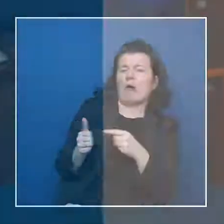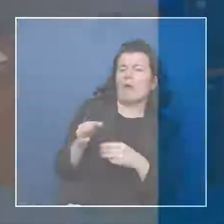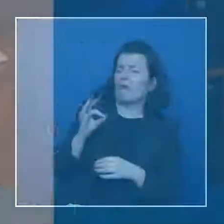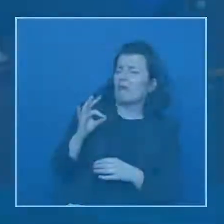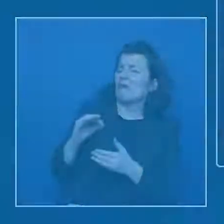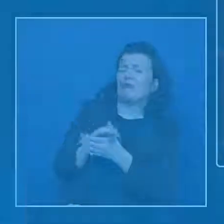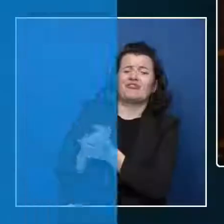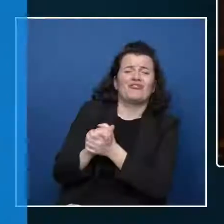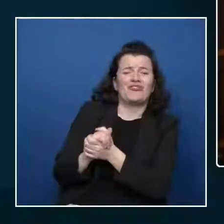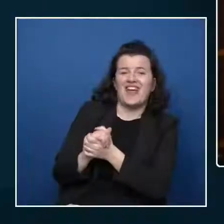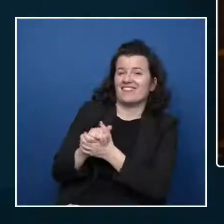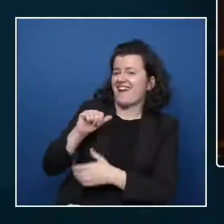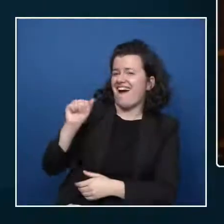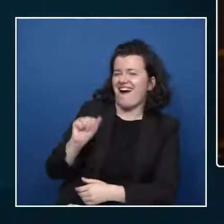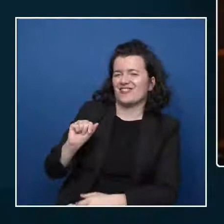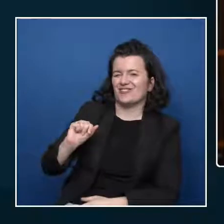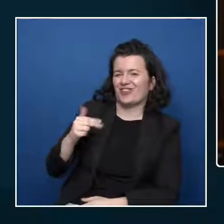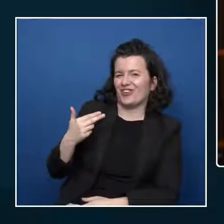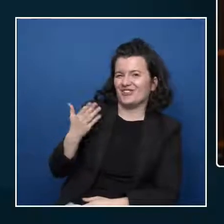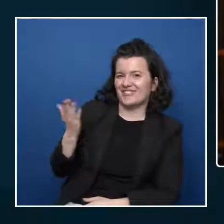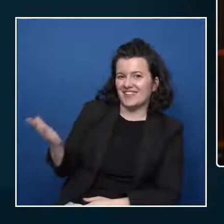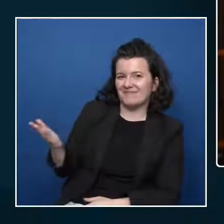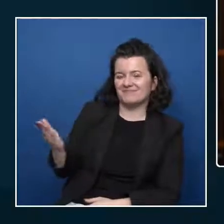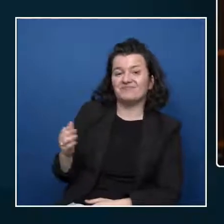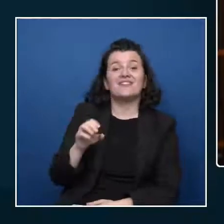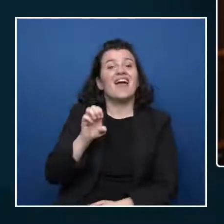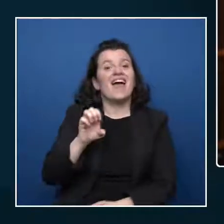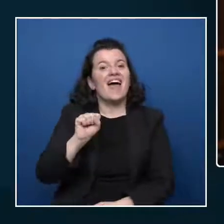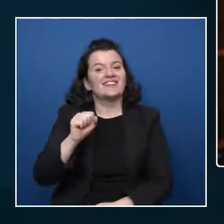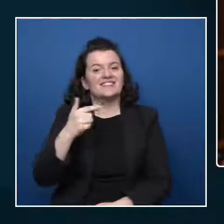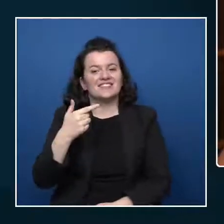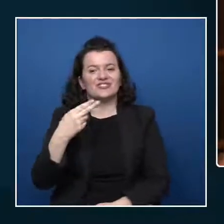Esther Bartels. Bartel.